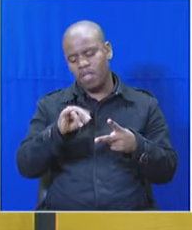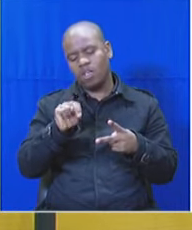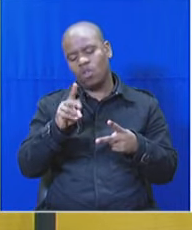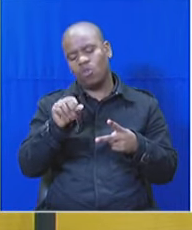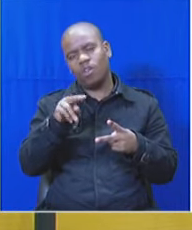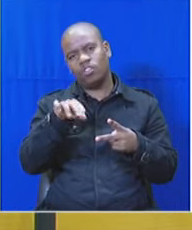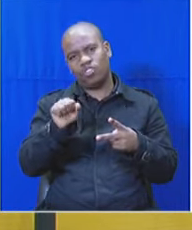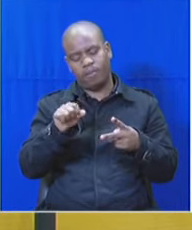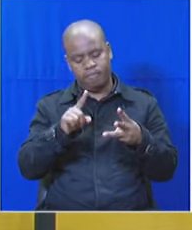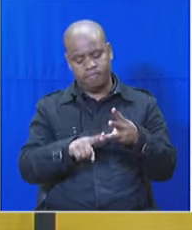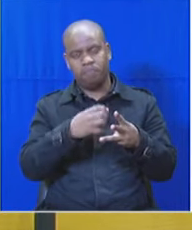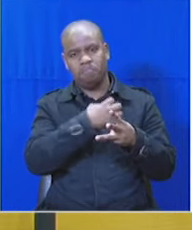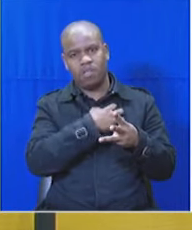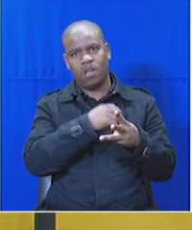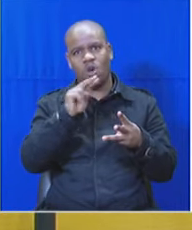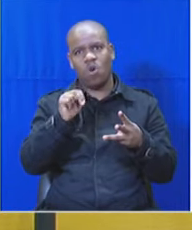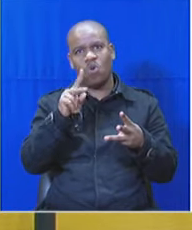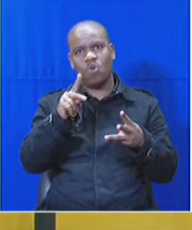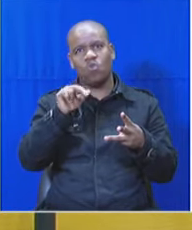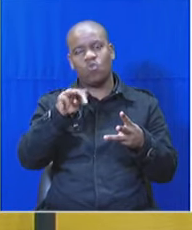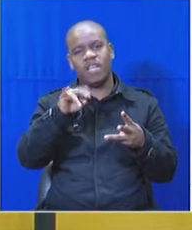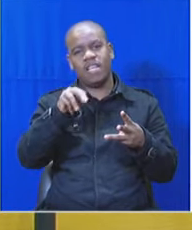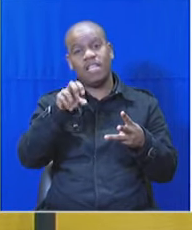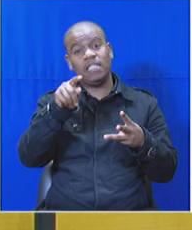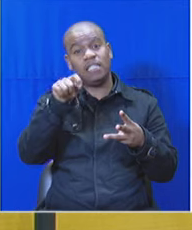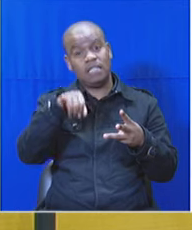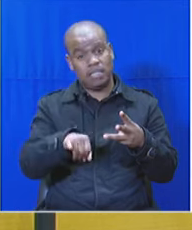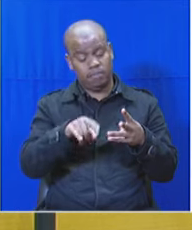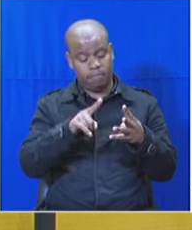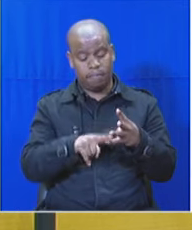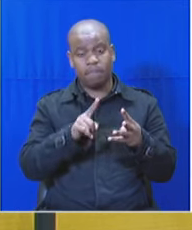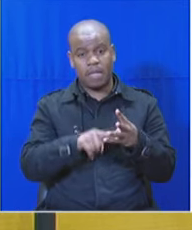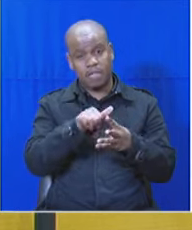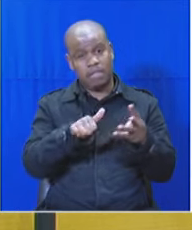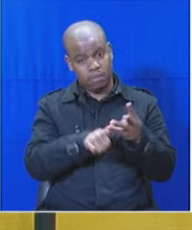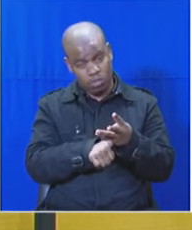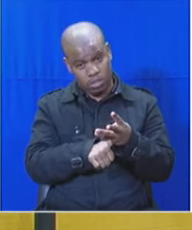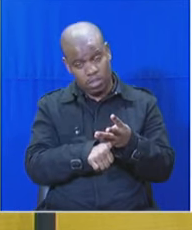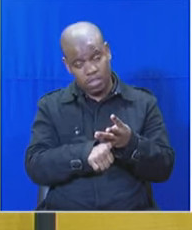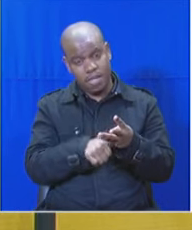Minister Nkwinti and other ministers present here, deputy ministers,